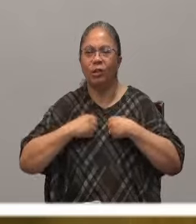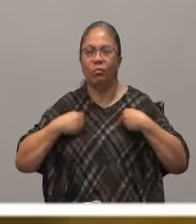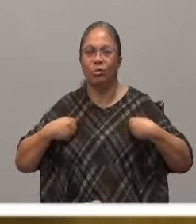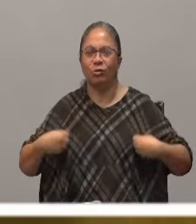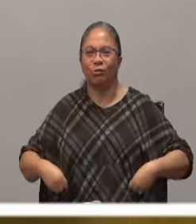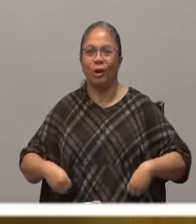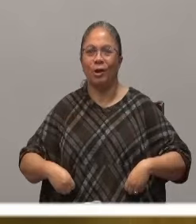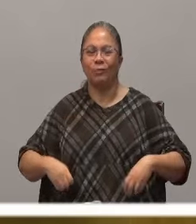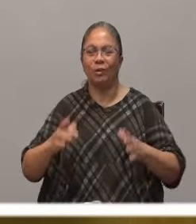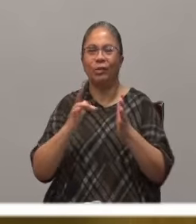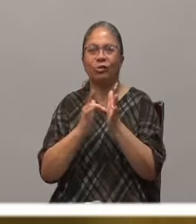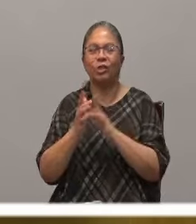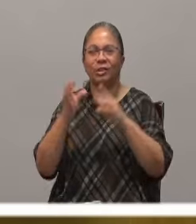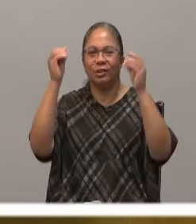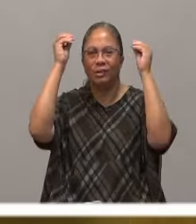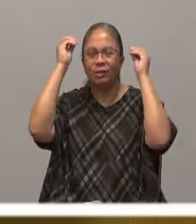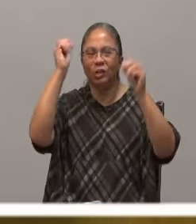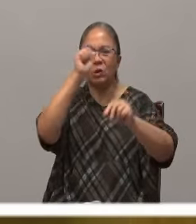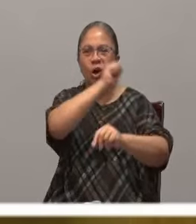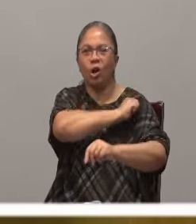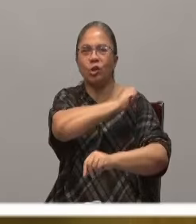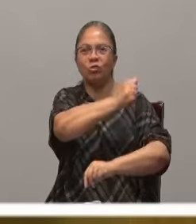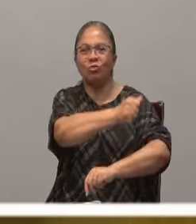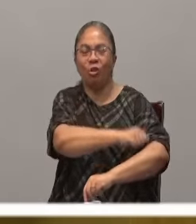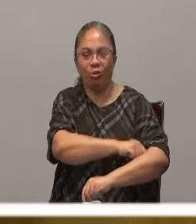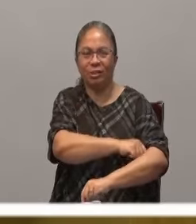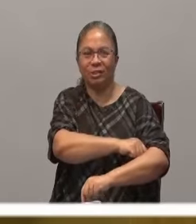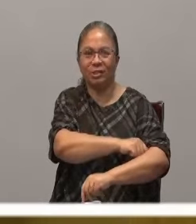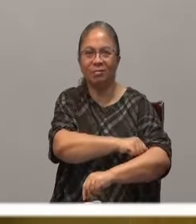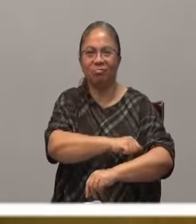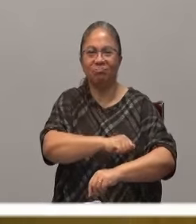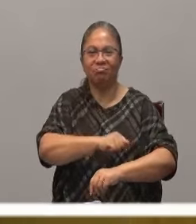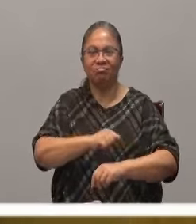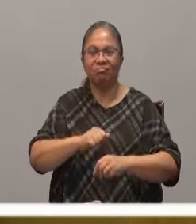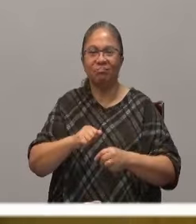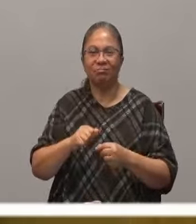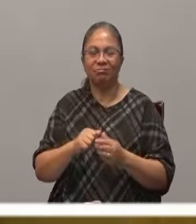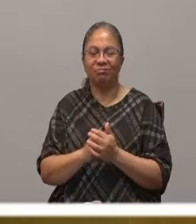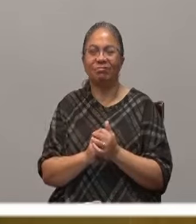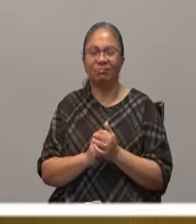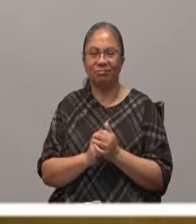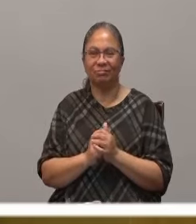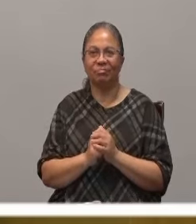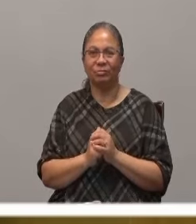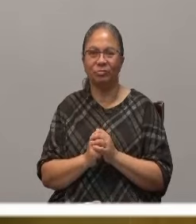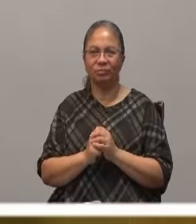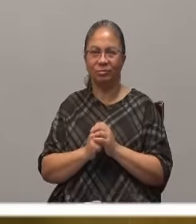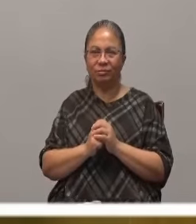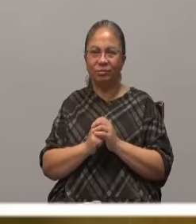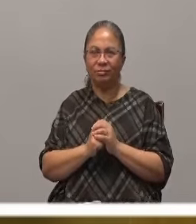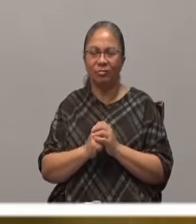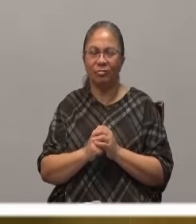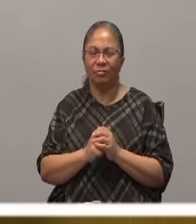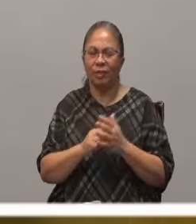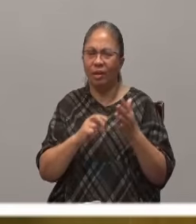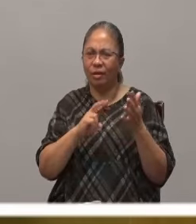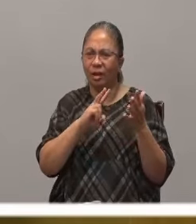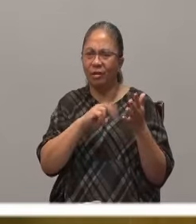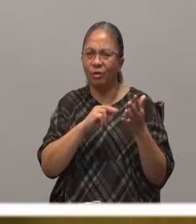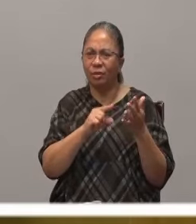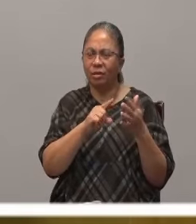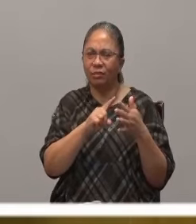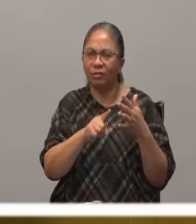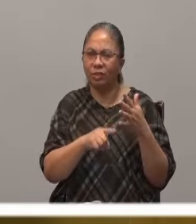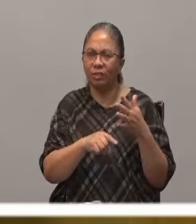Now, that's quite interesting. Unlike the scribes, he taught them with authority. And down at the end,